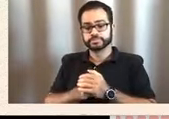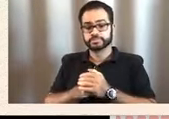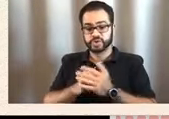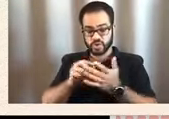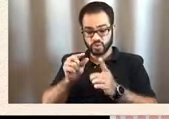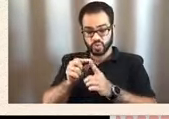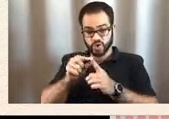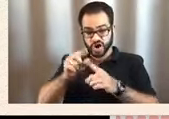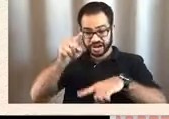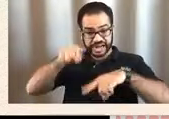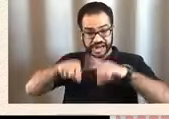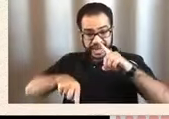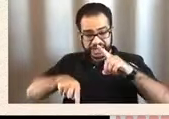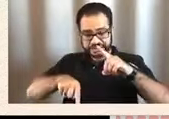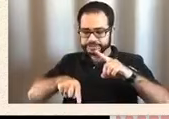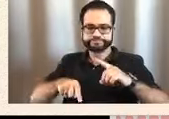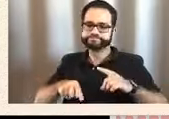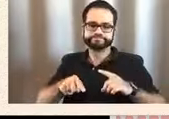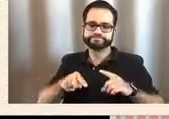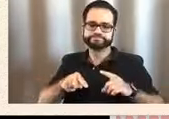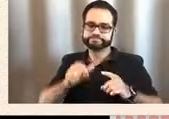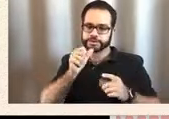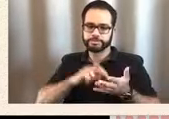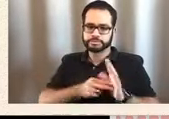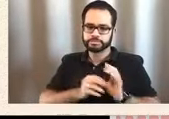forth, be strong,